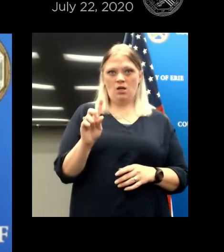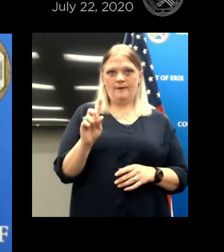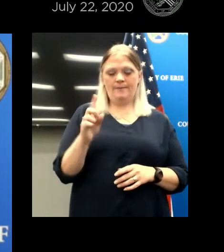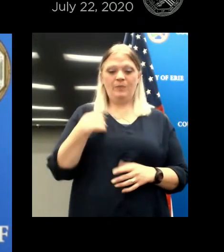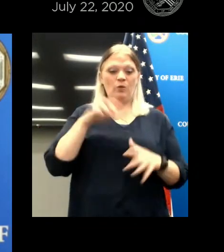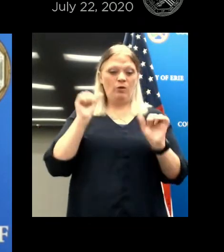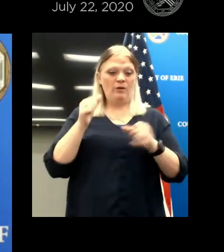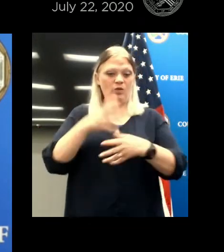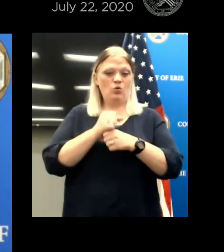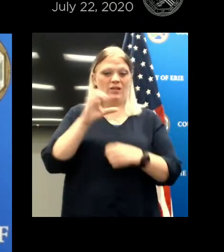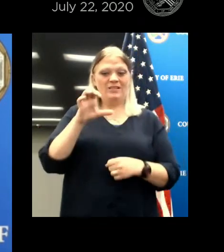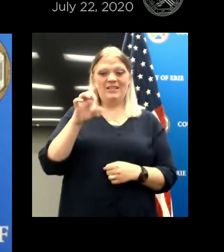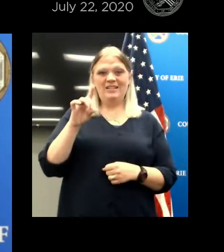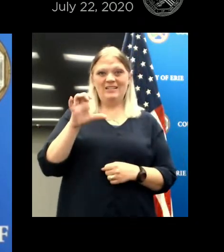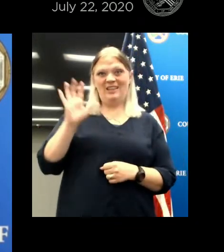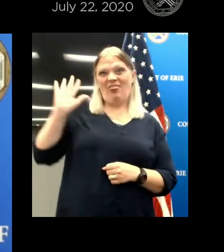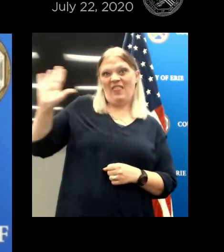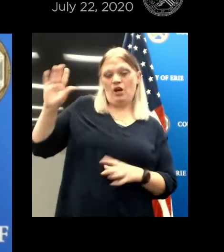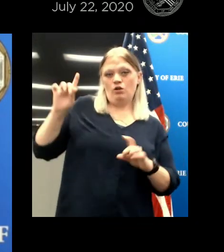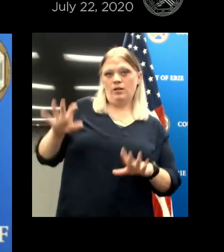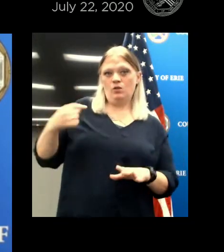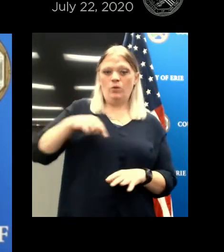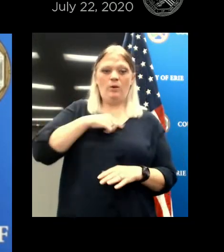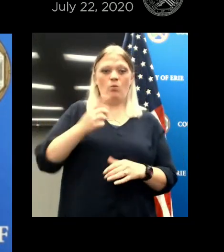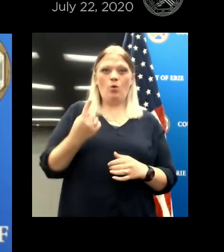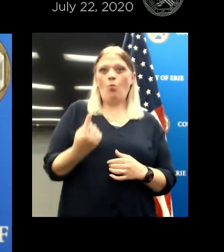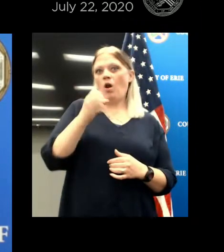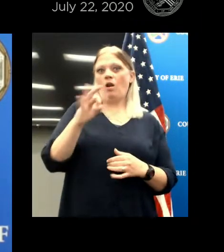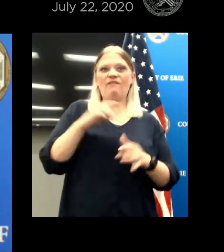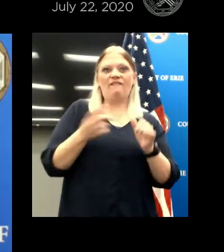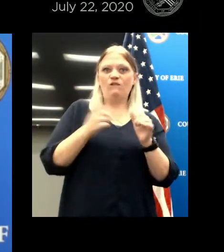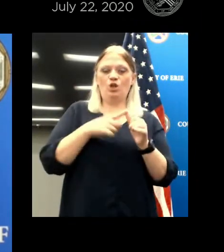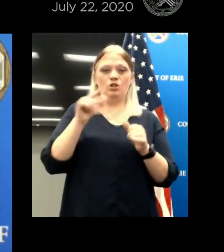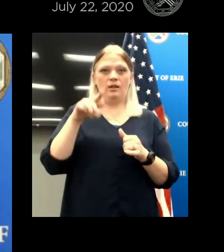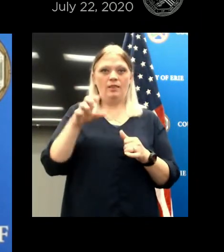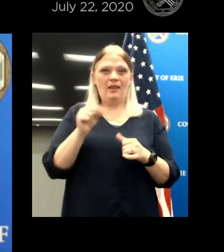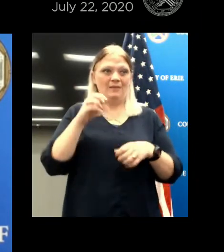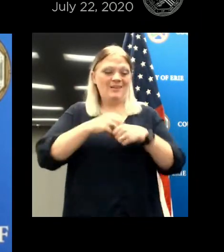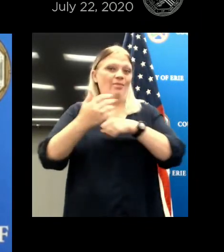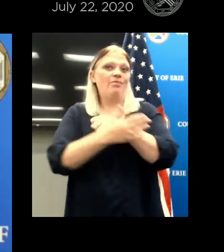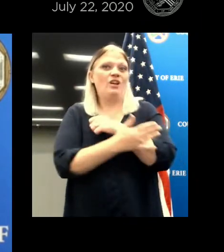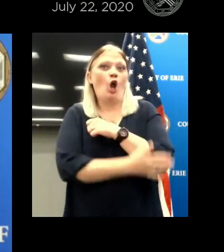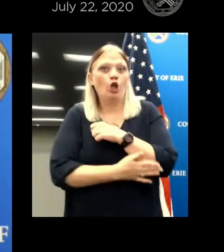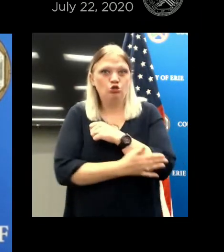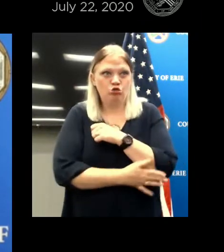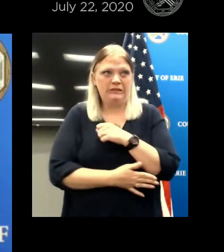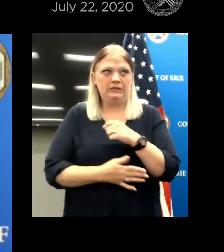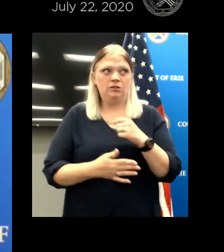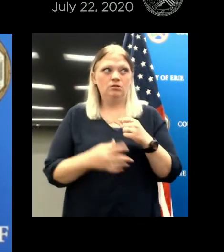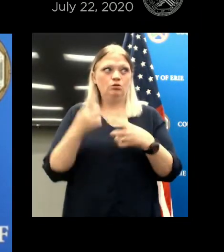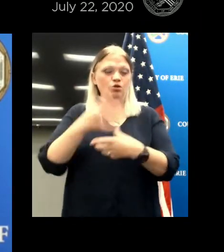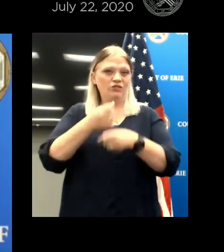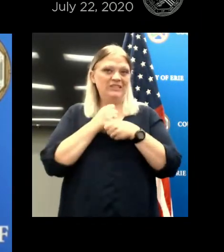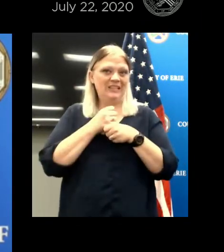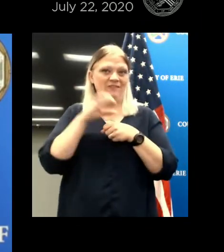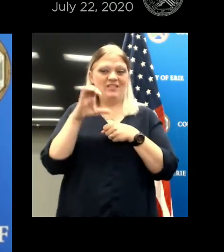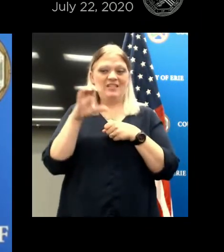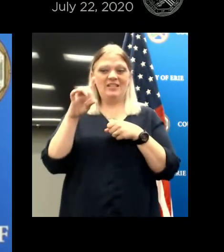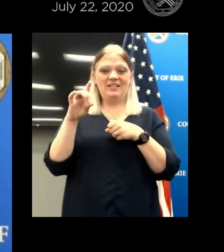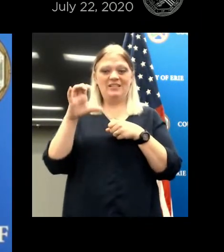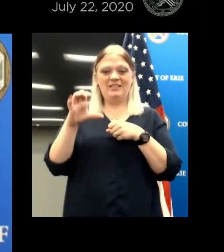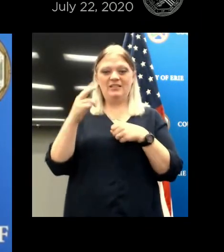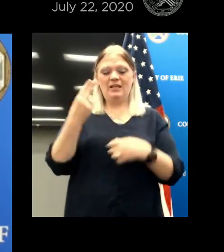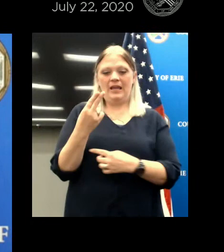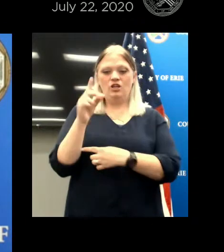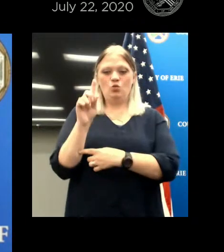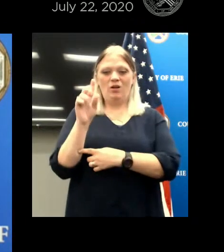get CDC's tests, and so we were one of the first laboratories in in the country actually to receive the CDC's